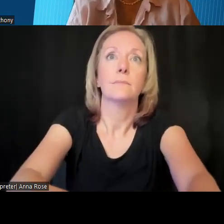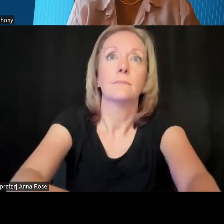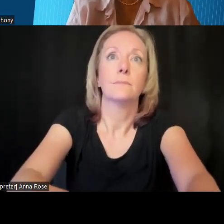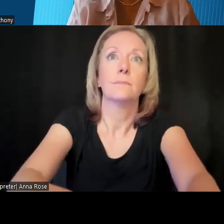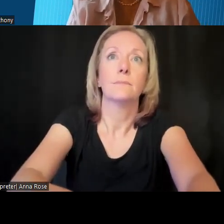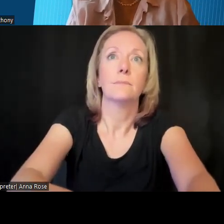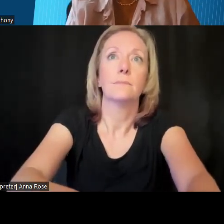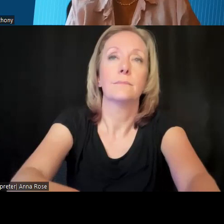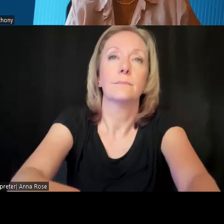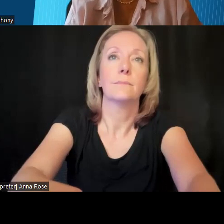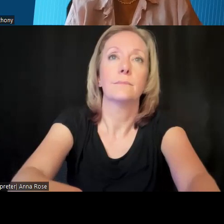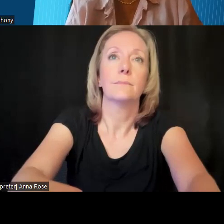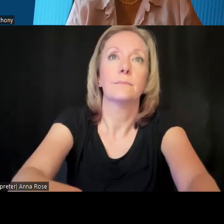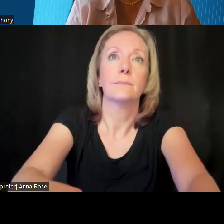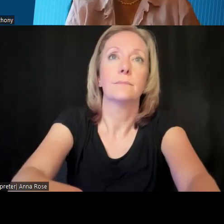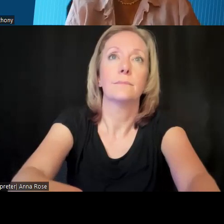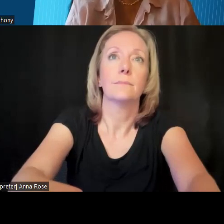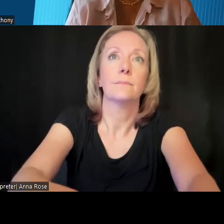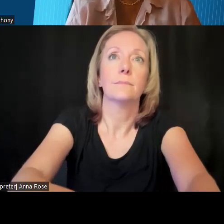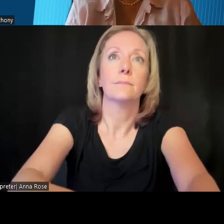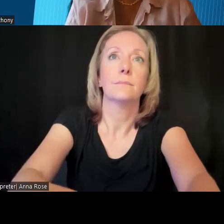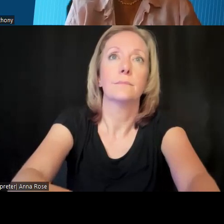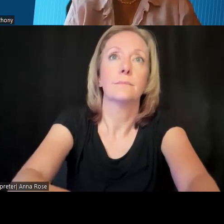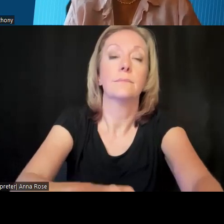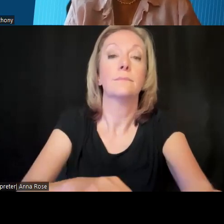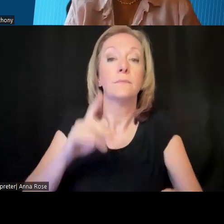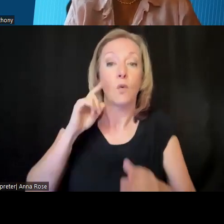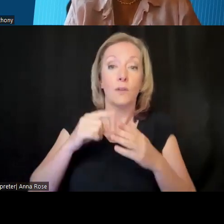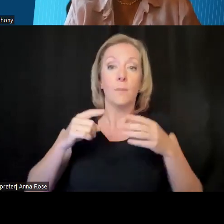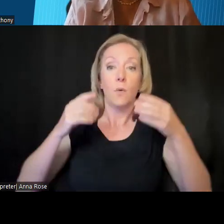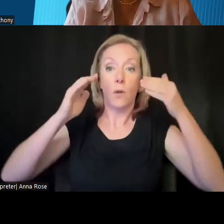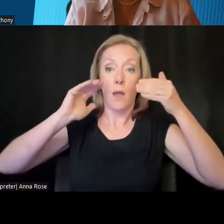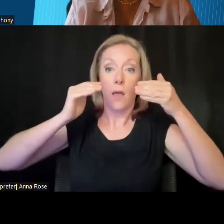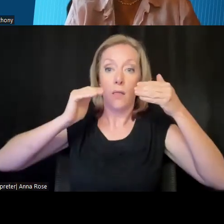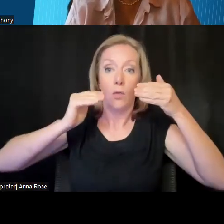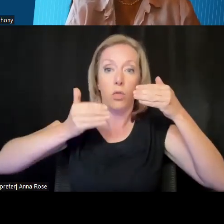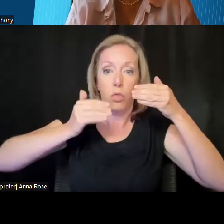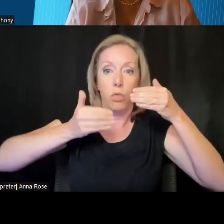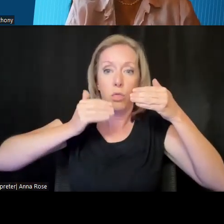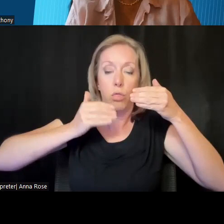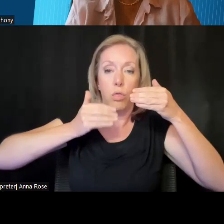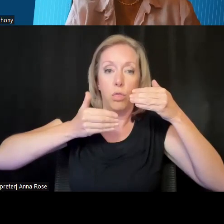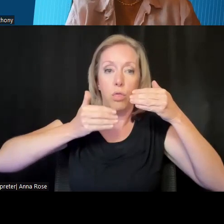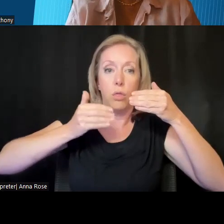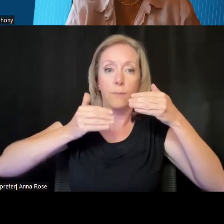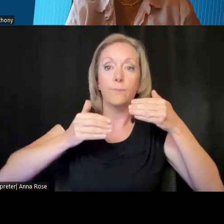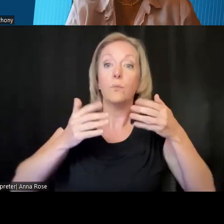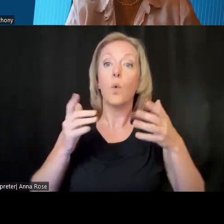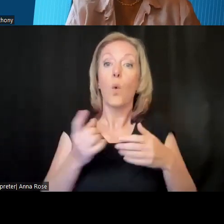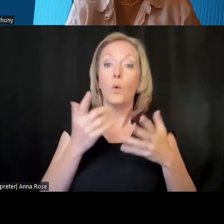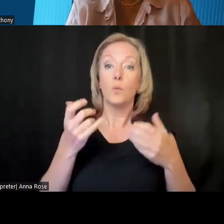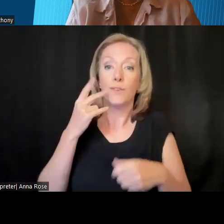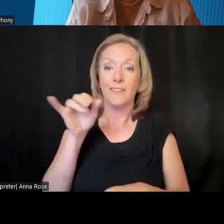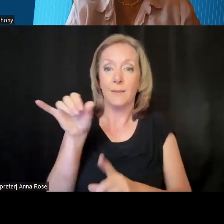But I have some pictures here, but things that might be a drooping eyelid. So what we typically look for is what we call symmetry, that